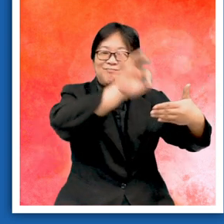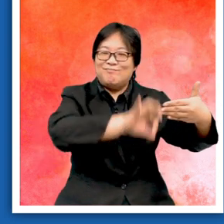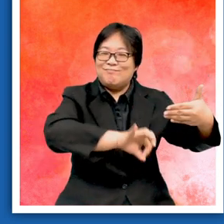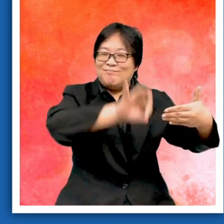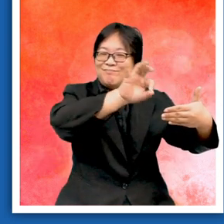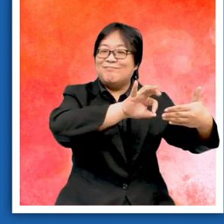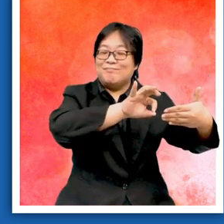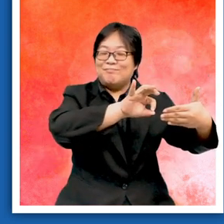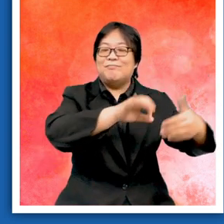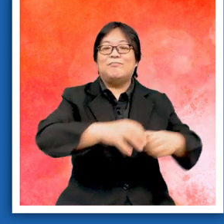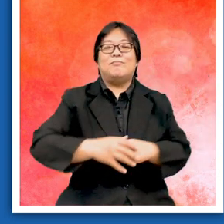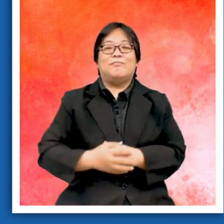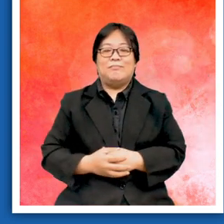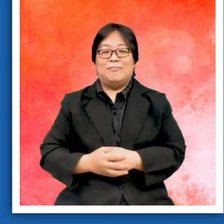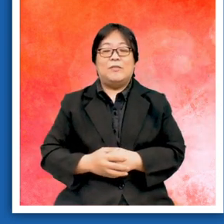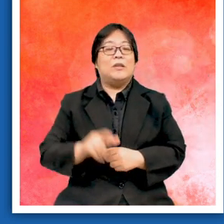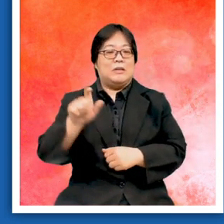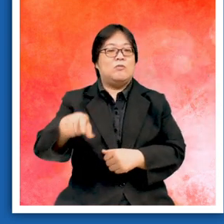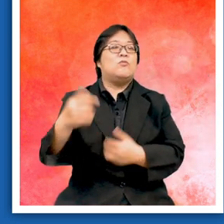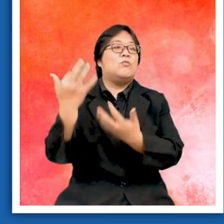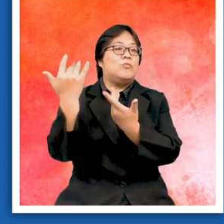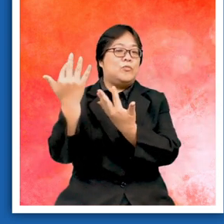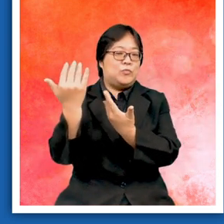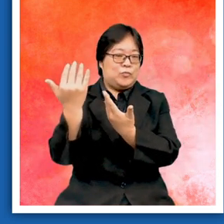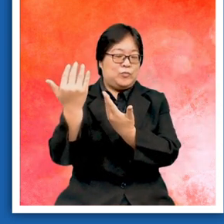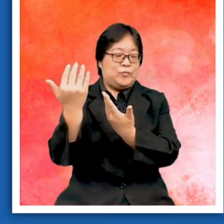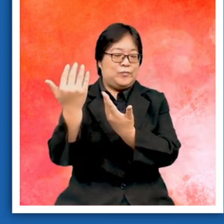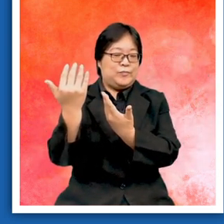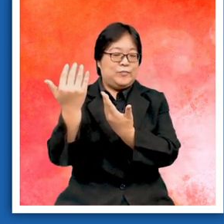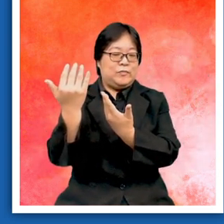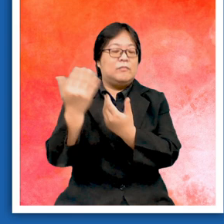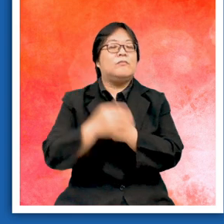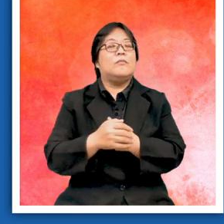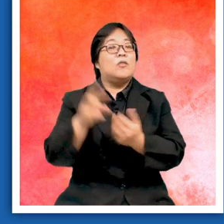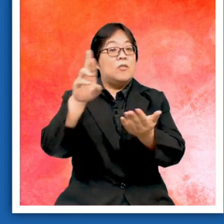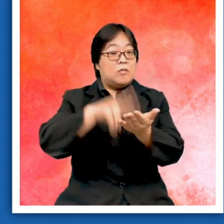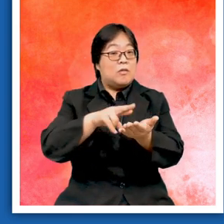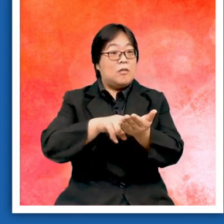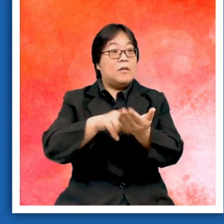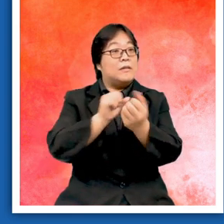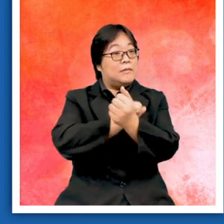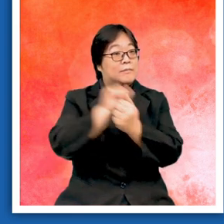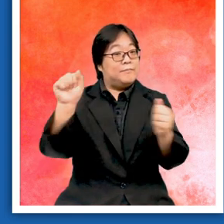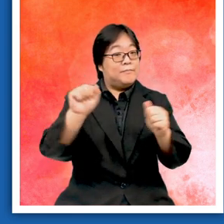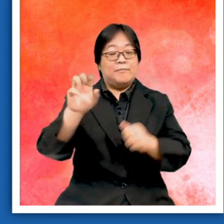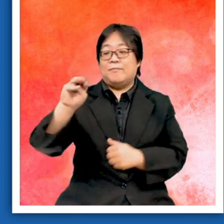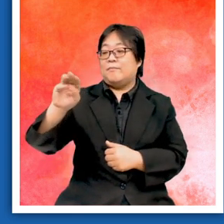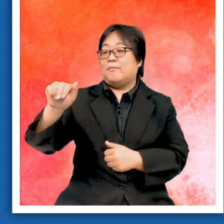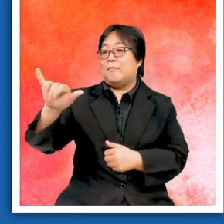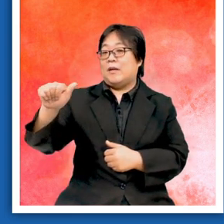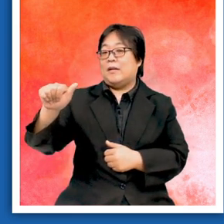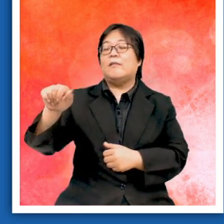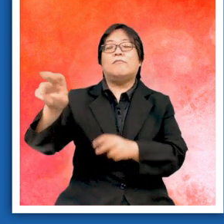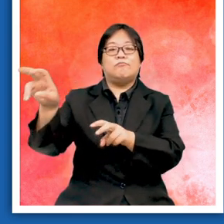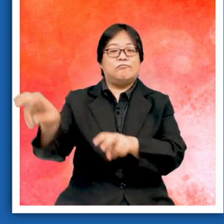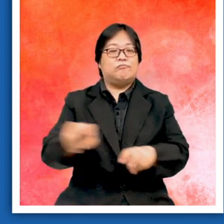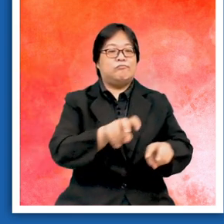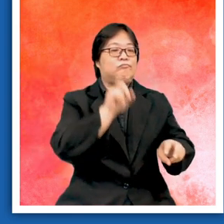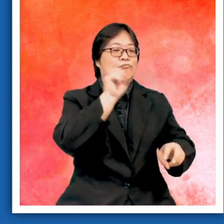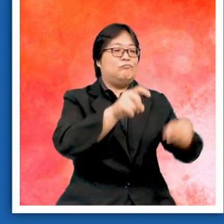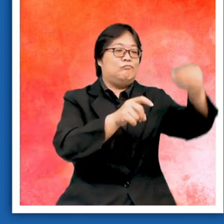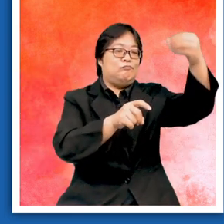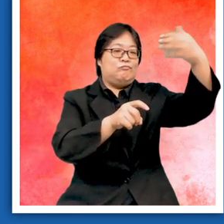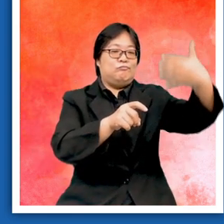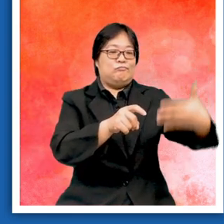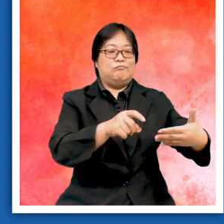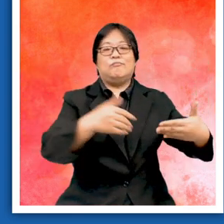the course yet. So wait until you have course registered in Maya platform. Only then you will able to